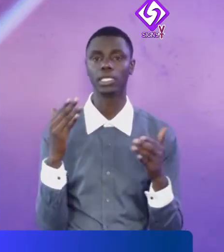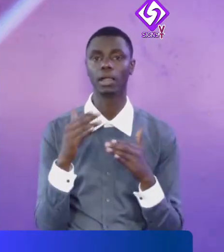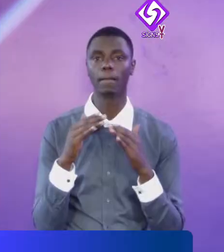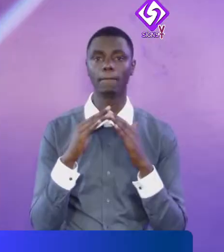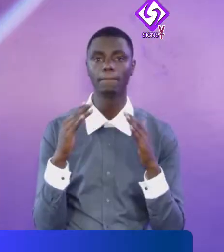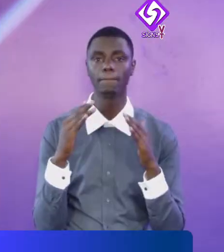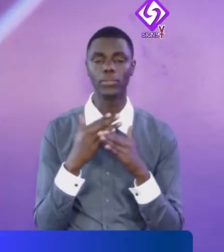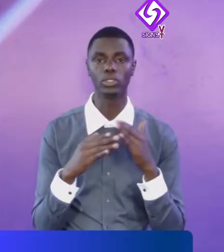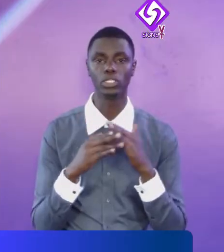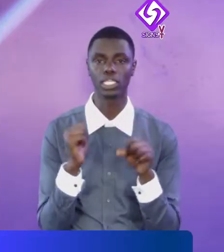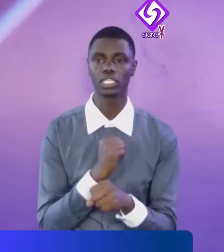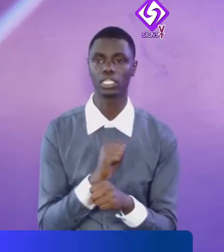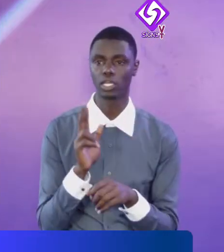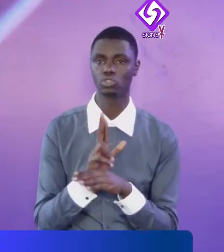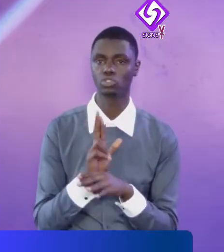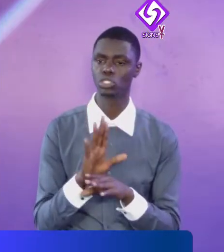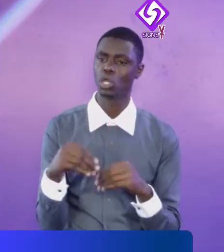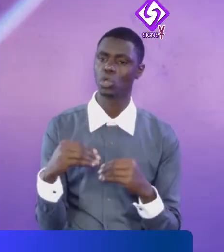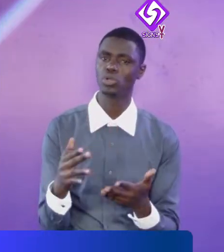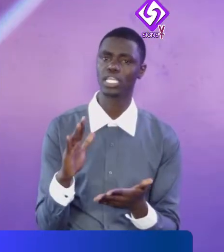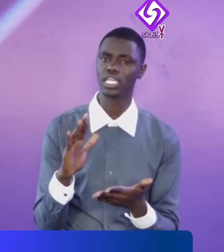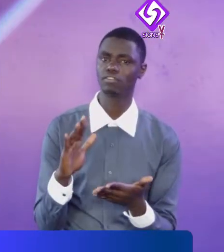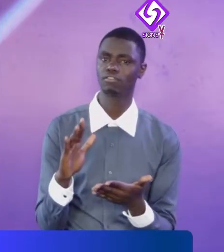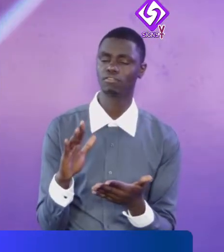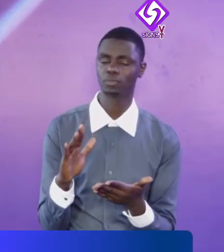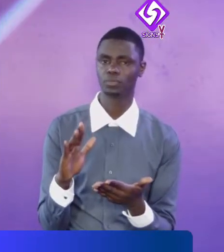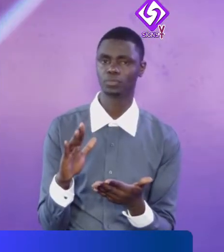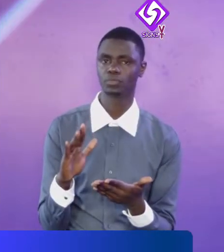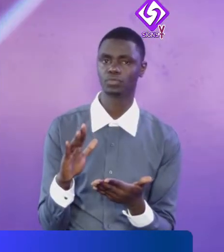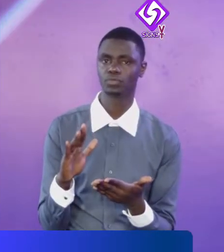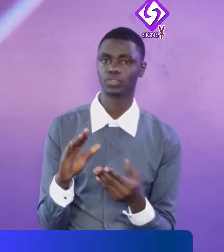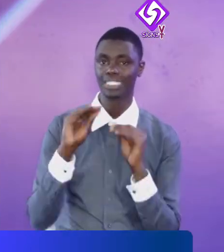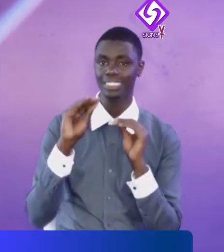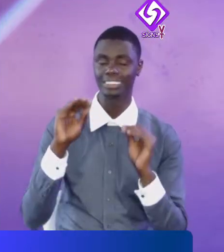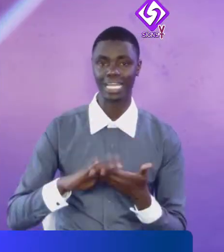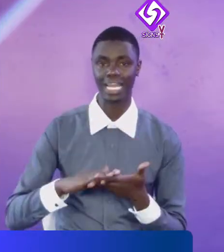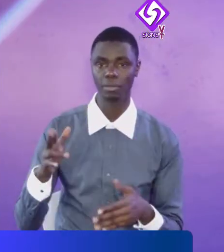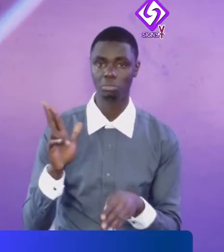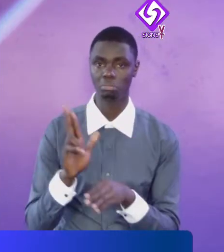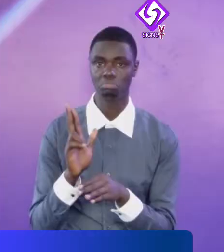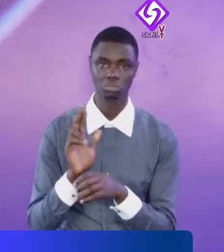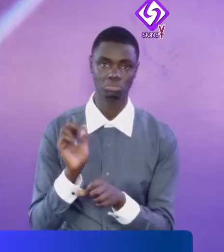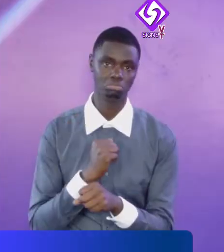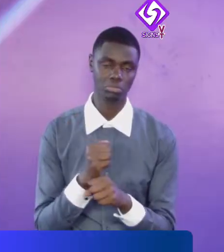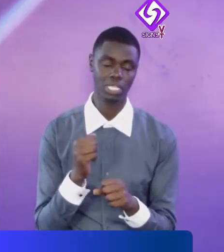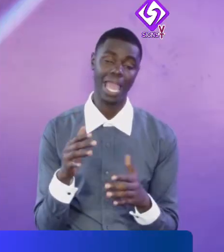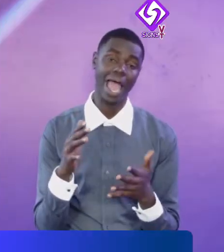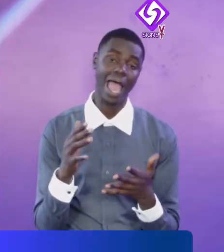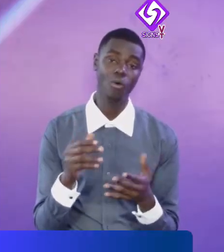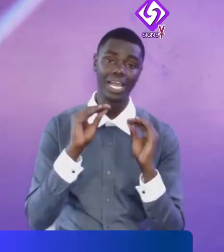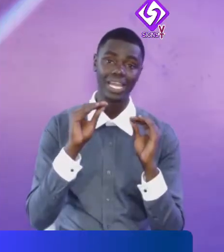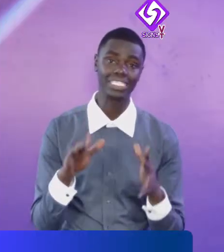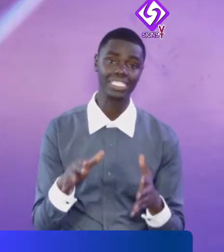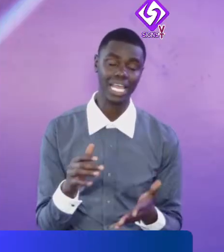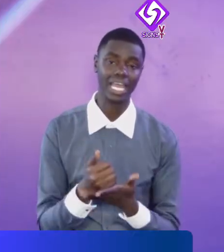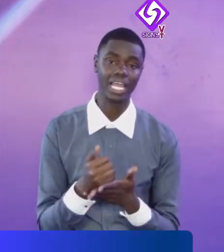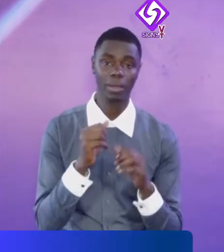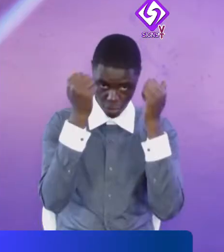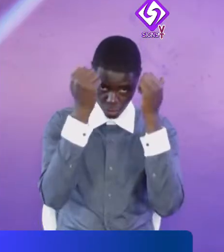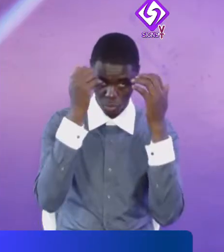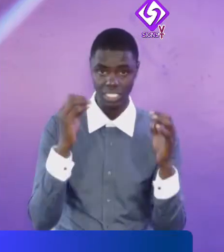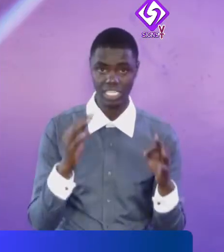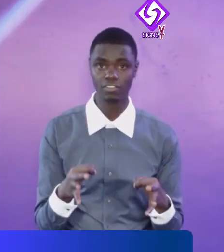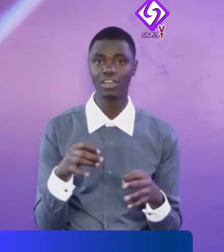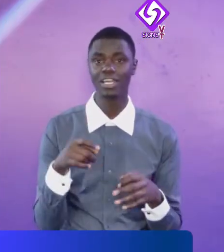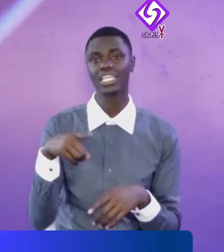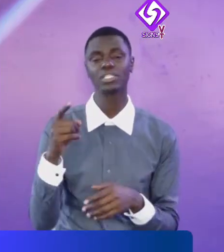you give a teacher a laptop that he can't use, but you bought a laptop. So how will the teacher help the students to use the laptop if they can't use it themselves? So we